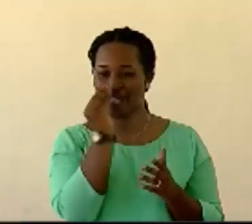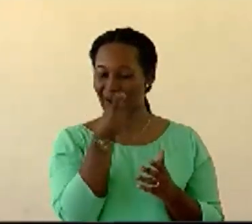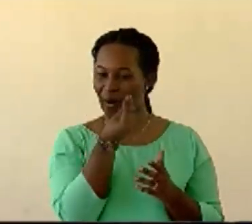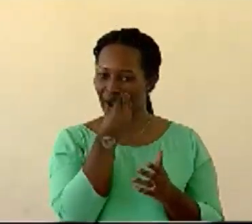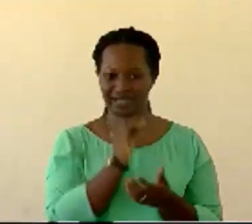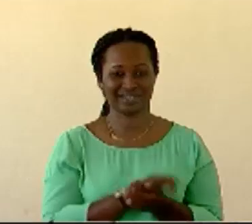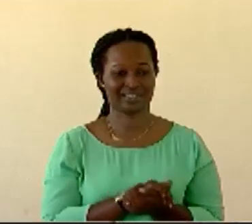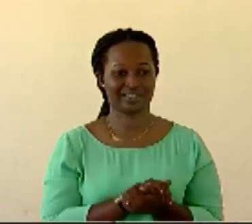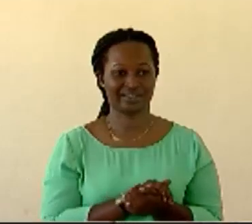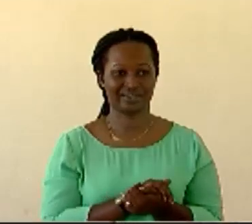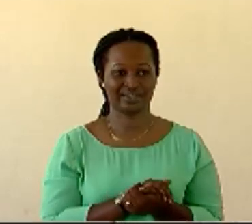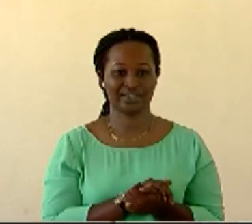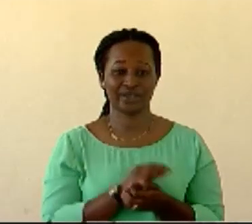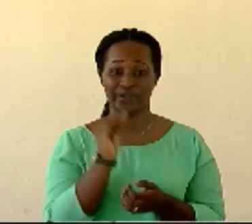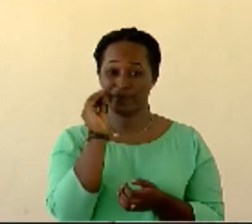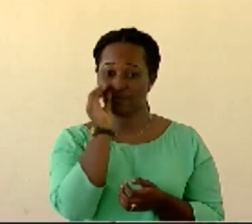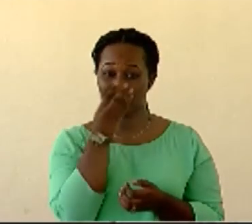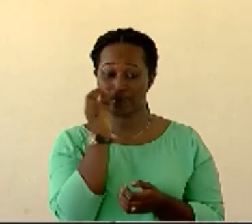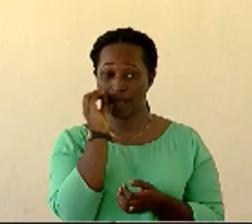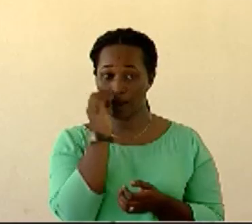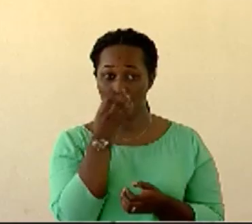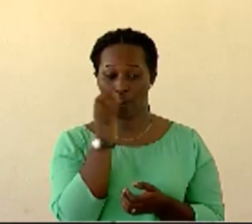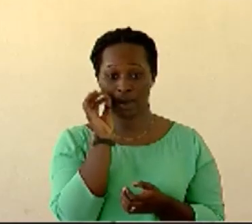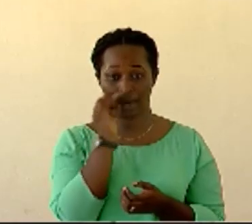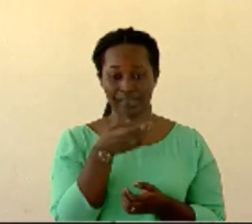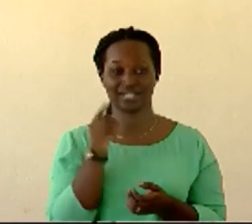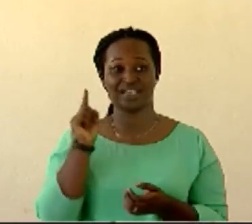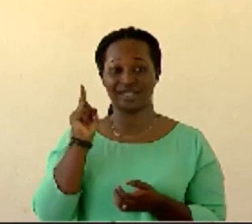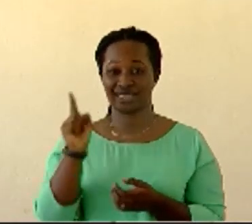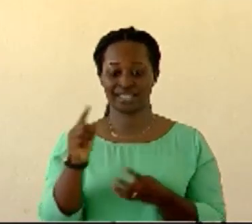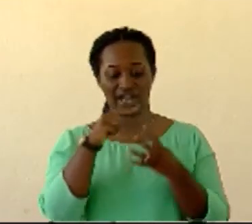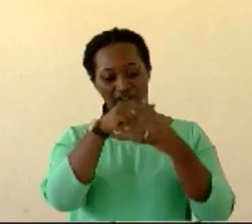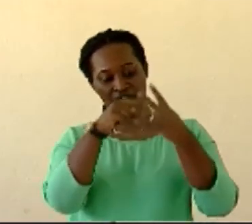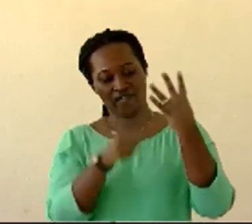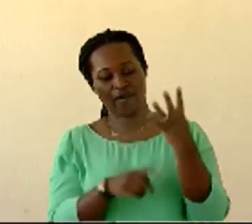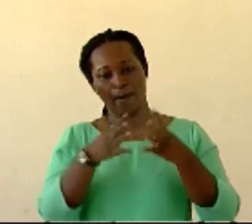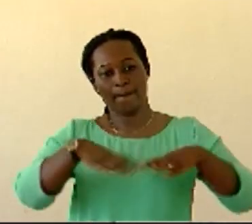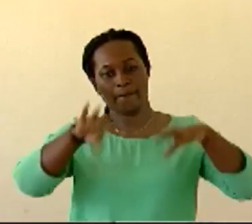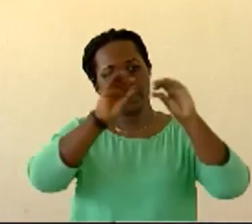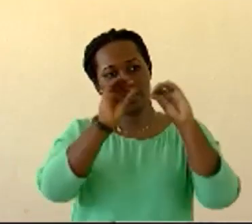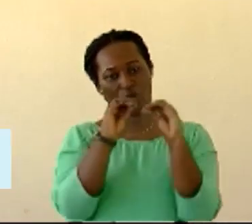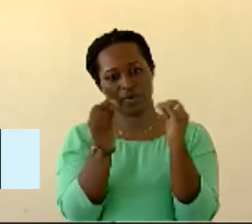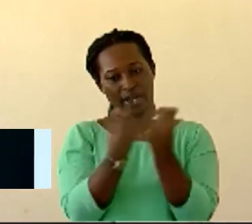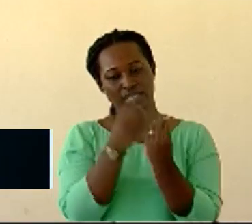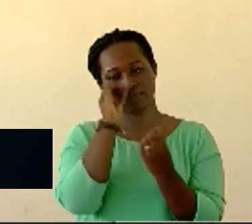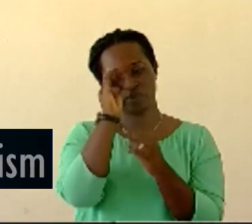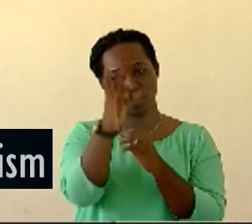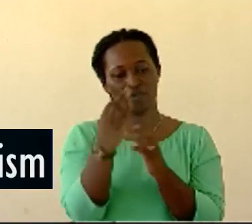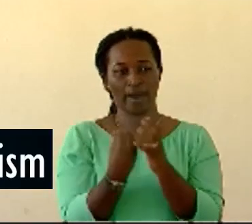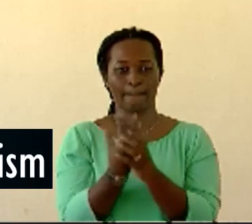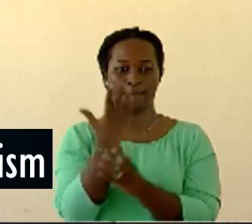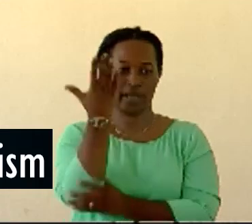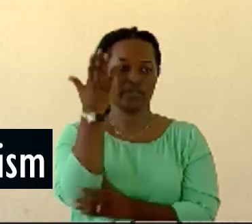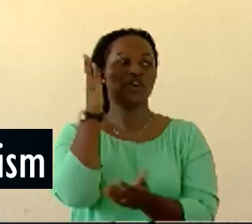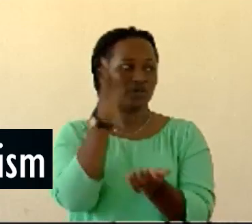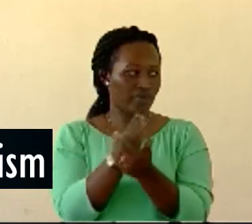flowers. So these are 4 main organs of a plant. Of course,